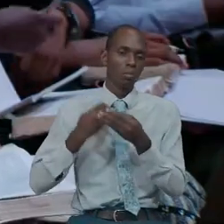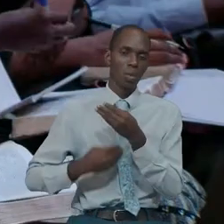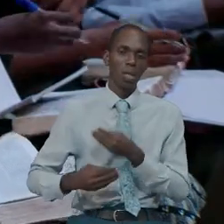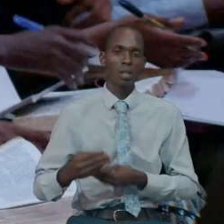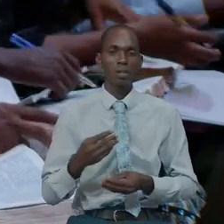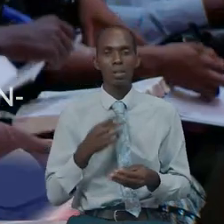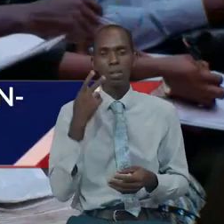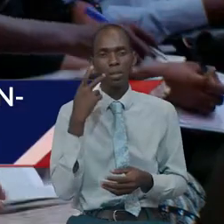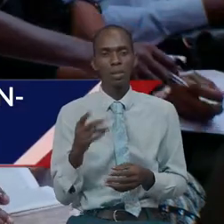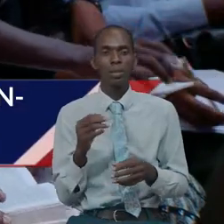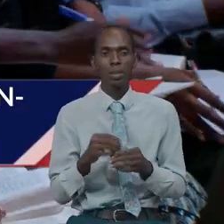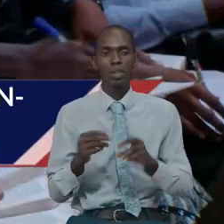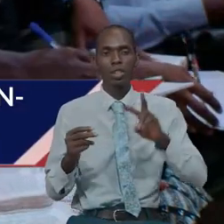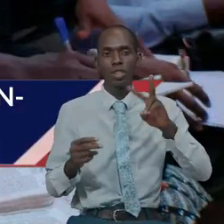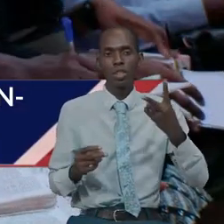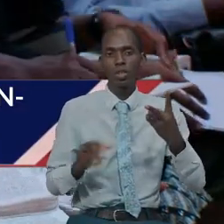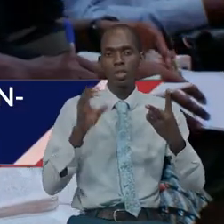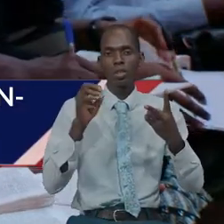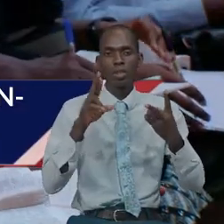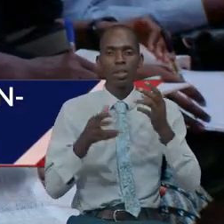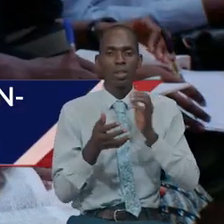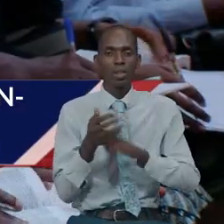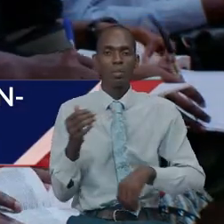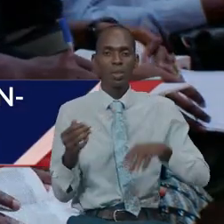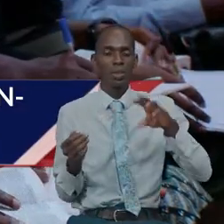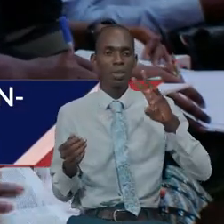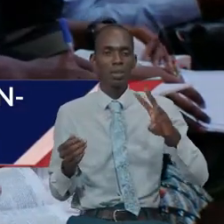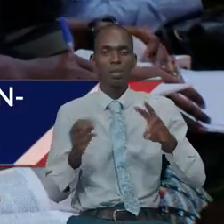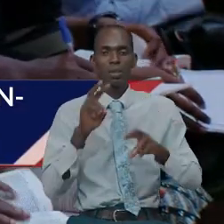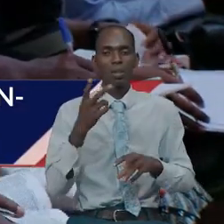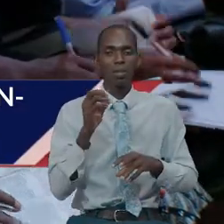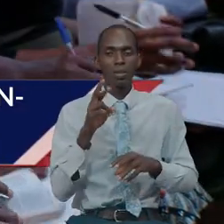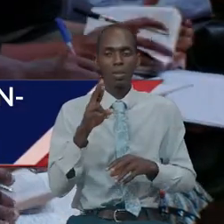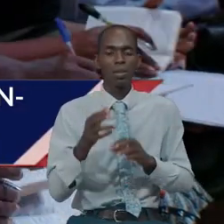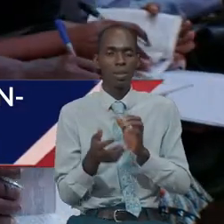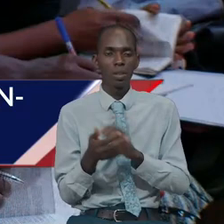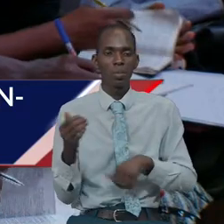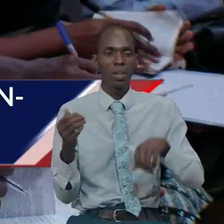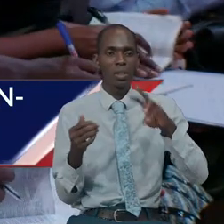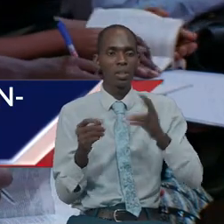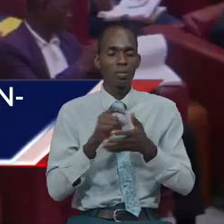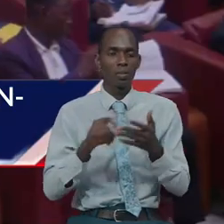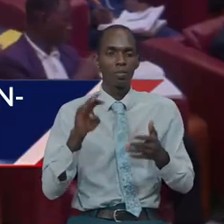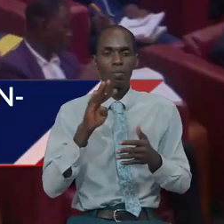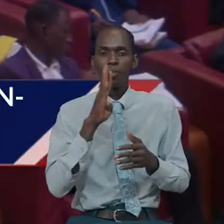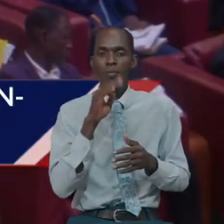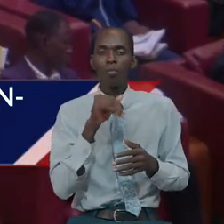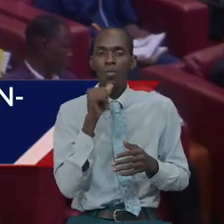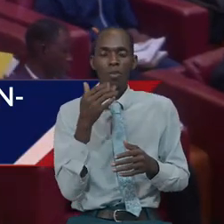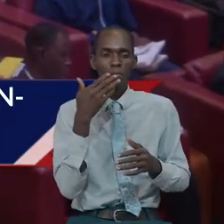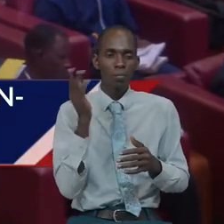chapter 6, 2 Corinthians chapter 6, we're looking at verse 14. Be not unequally yoked together with